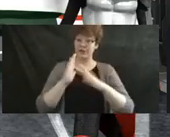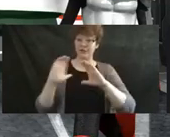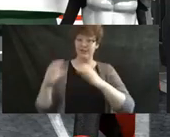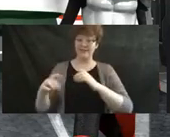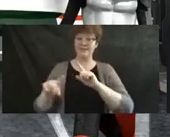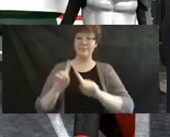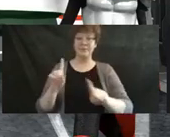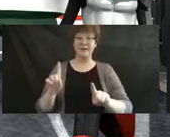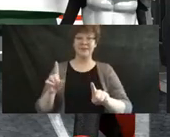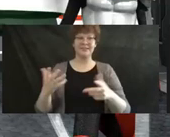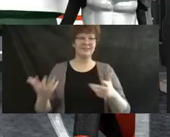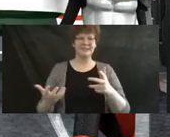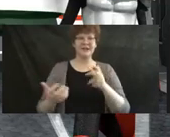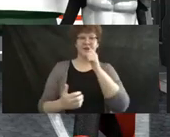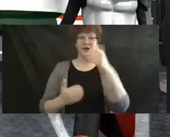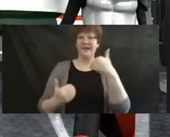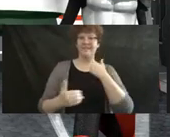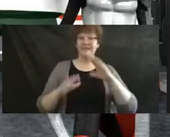you in person is new.